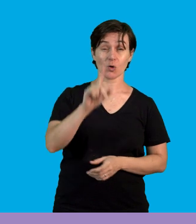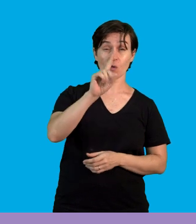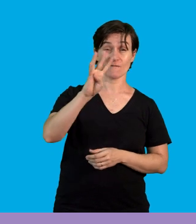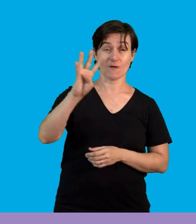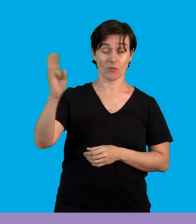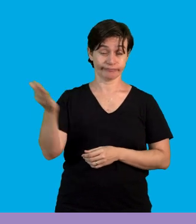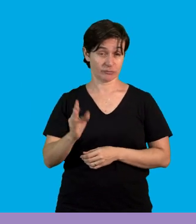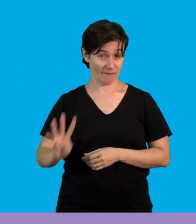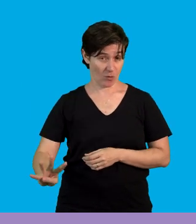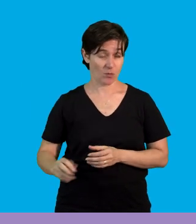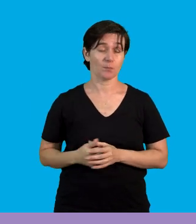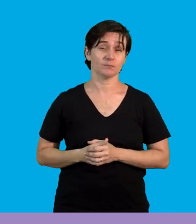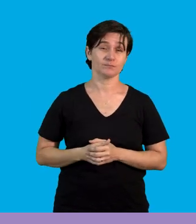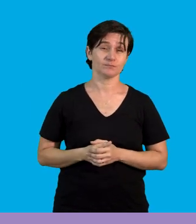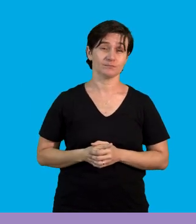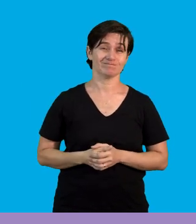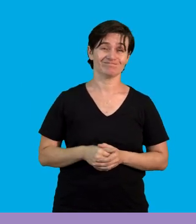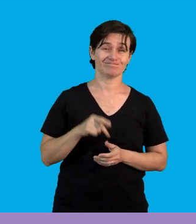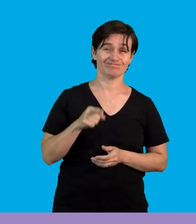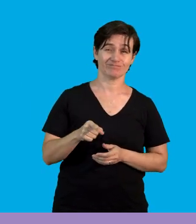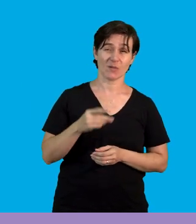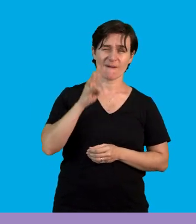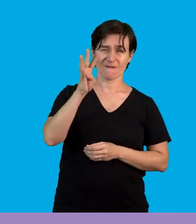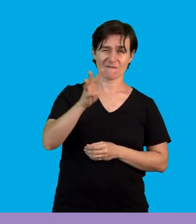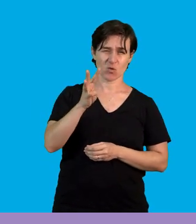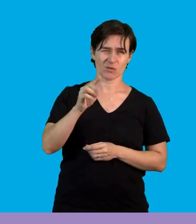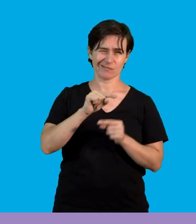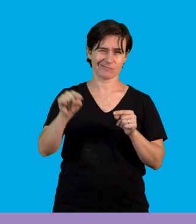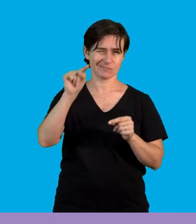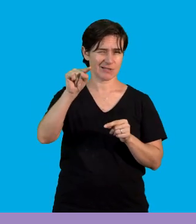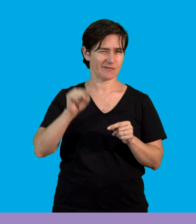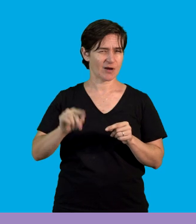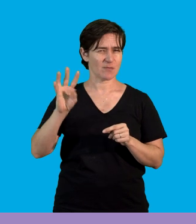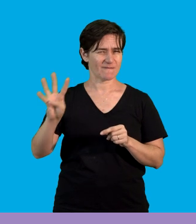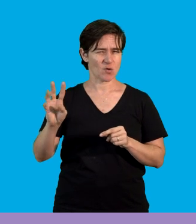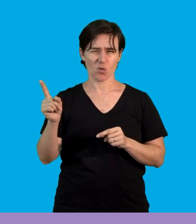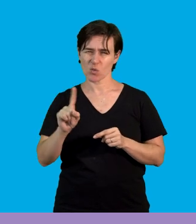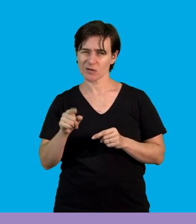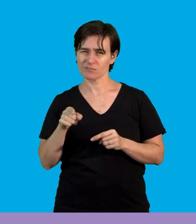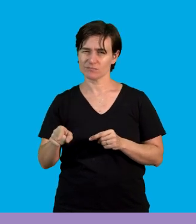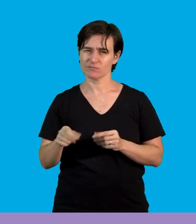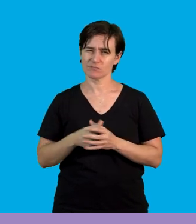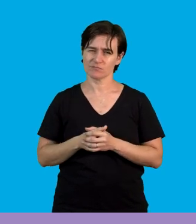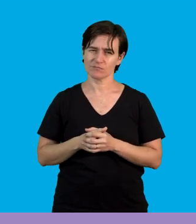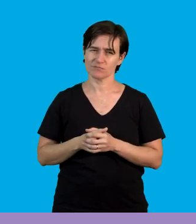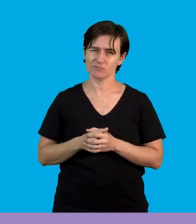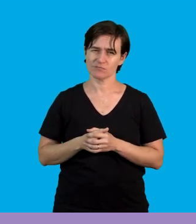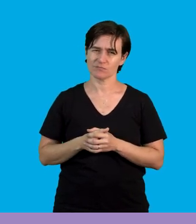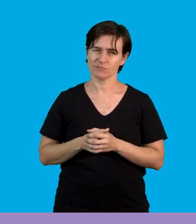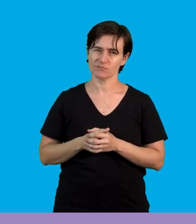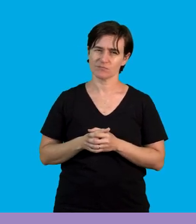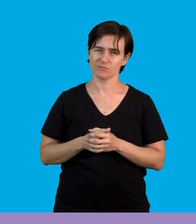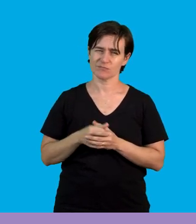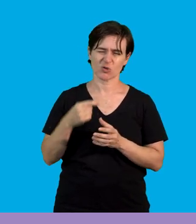144 by 4. So 14 divided by 4 would be 3 times. And then we